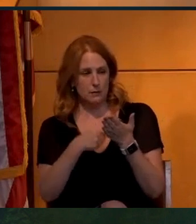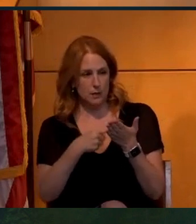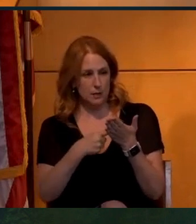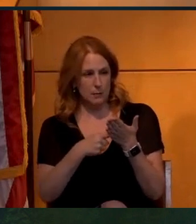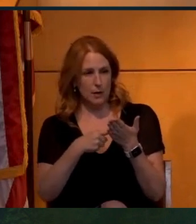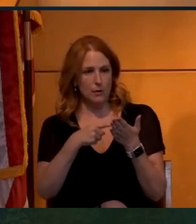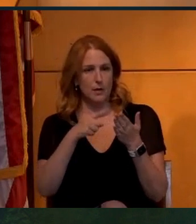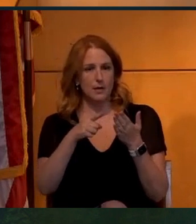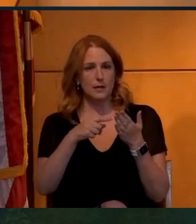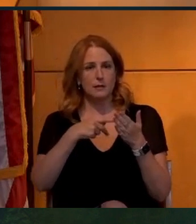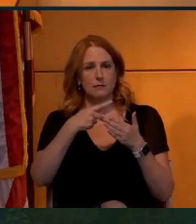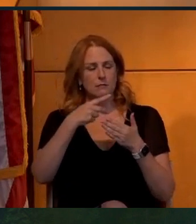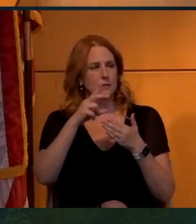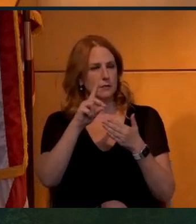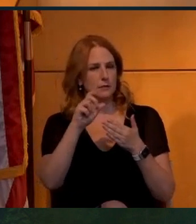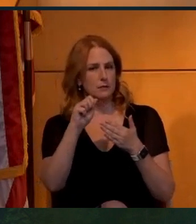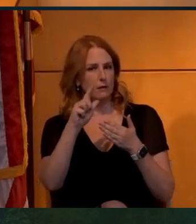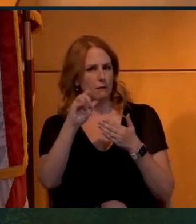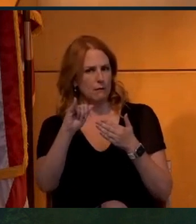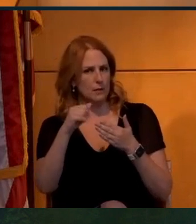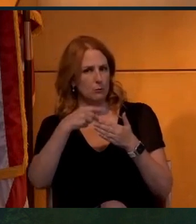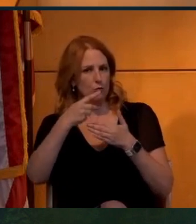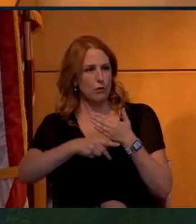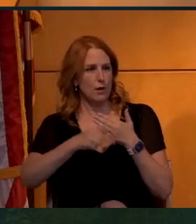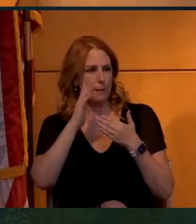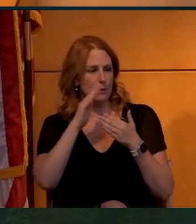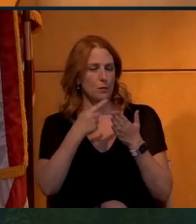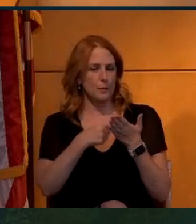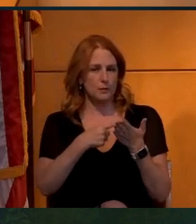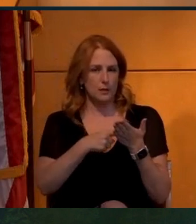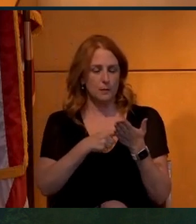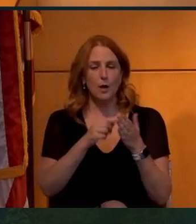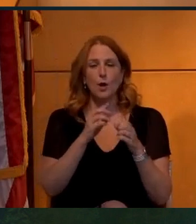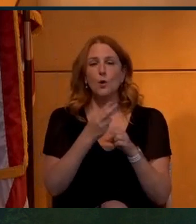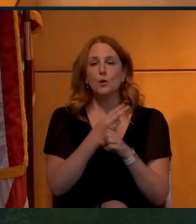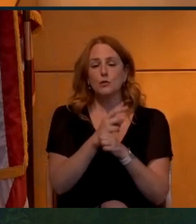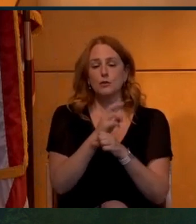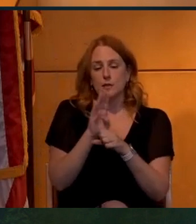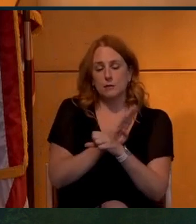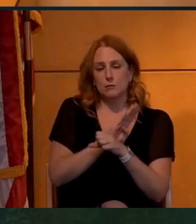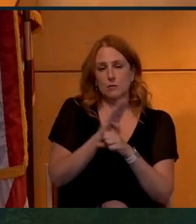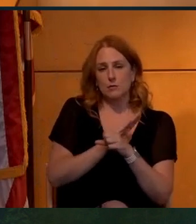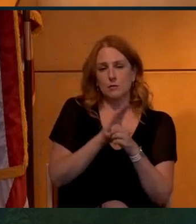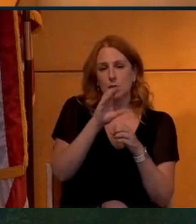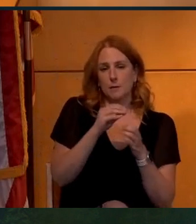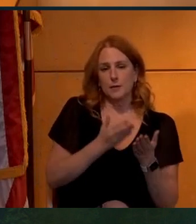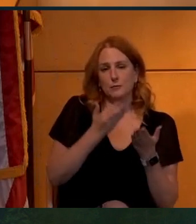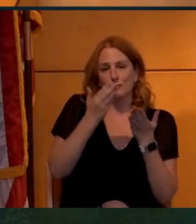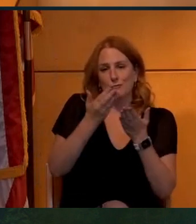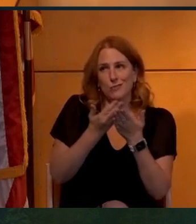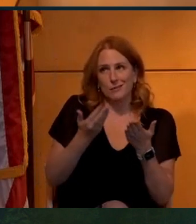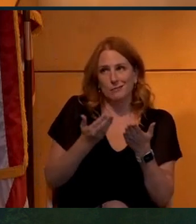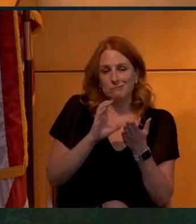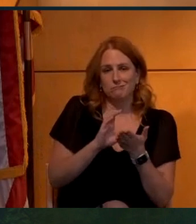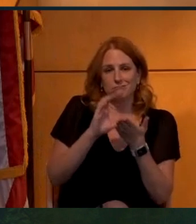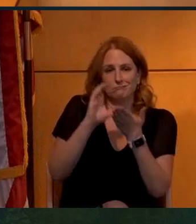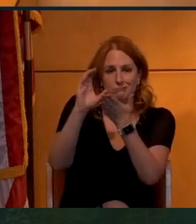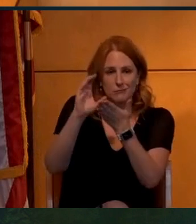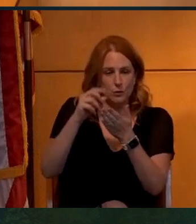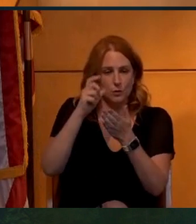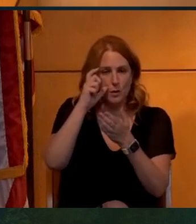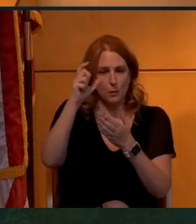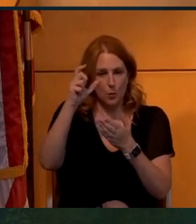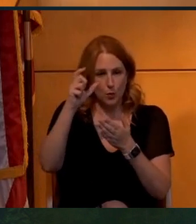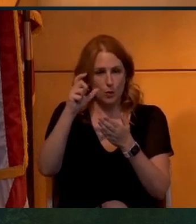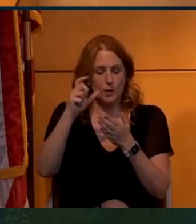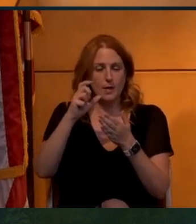that's solicited through ROSES. We're also using commercial companies to deliver payloads to the moon through the Commercial Lunar Payload Services